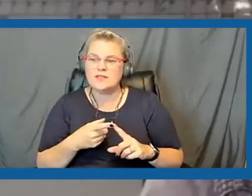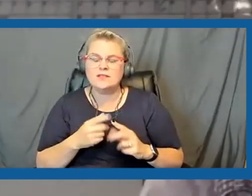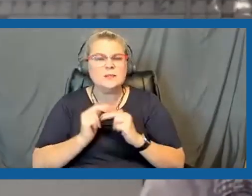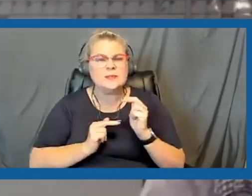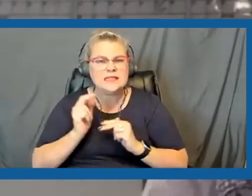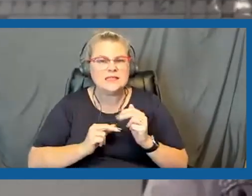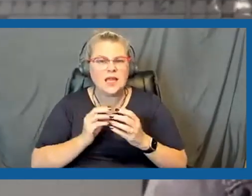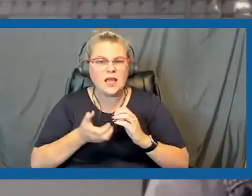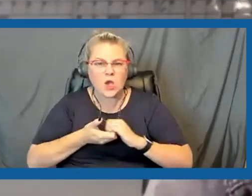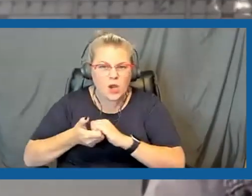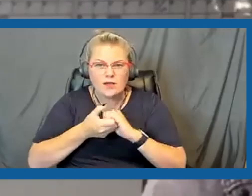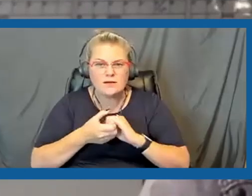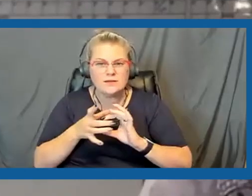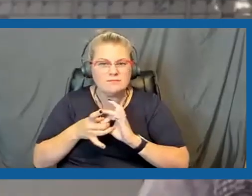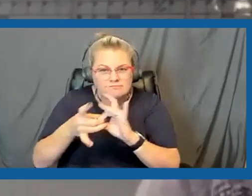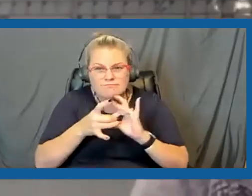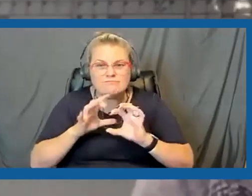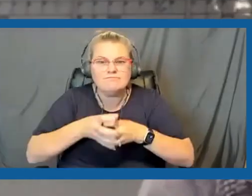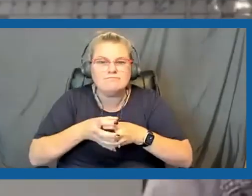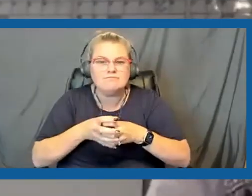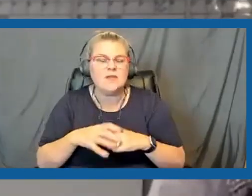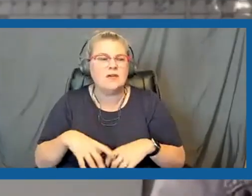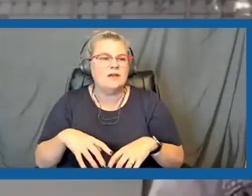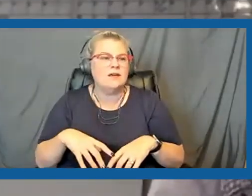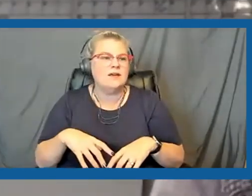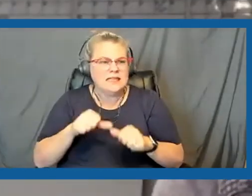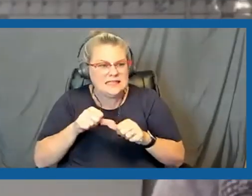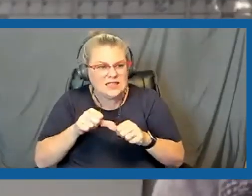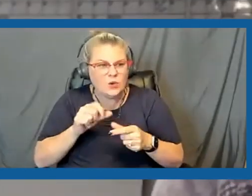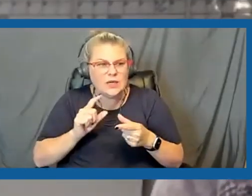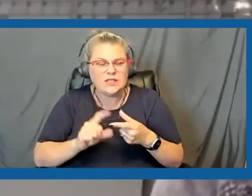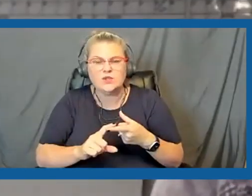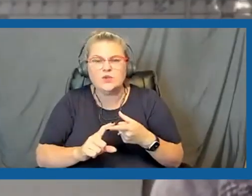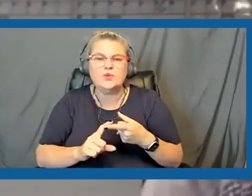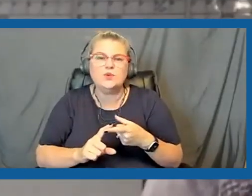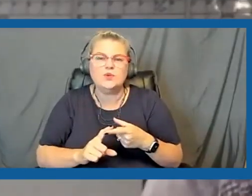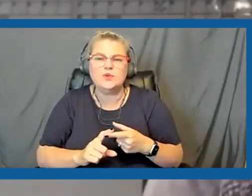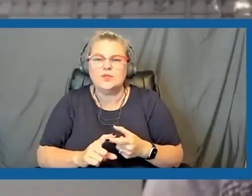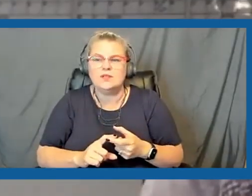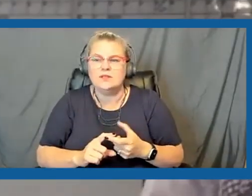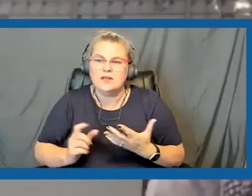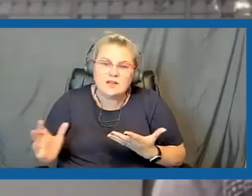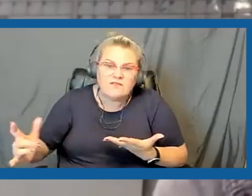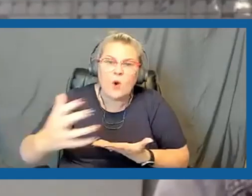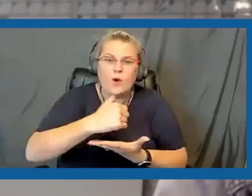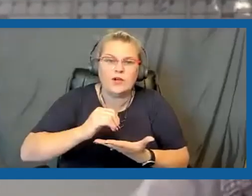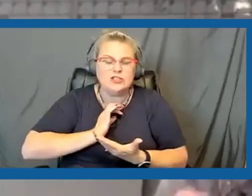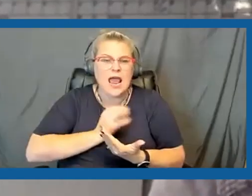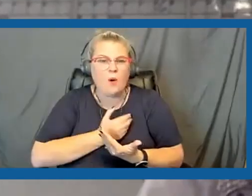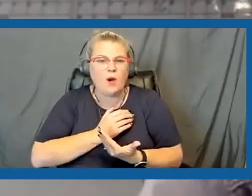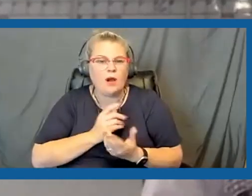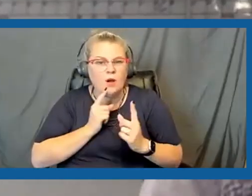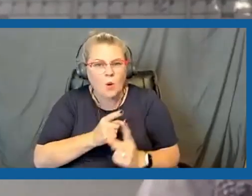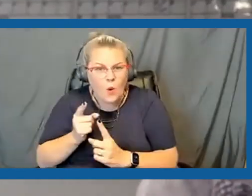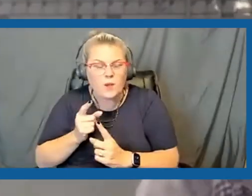building coalitions, or continuing to forage our collective goals and bringing